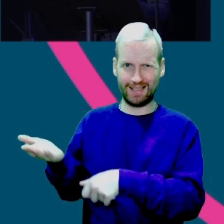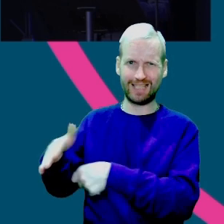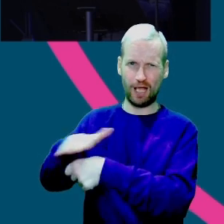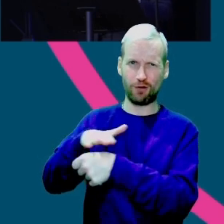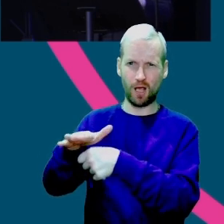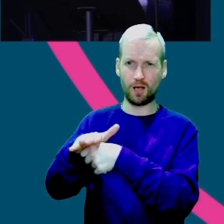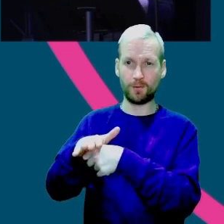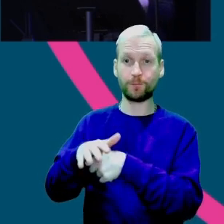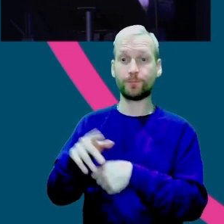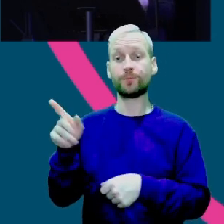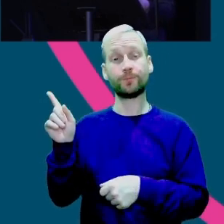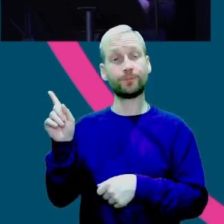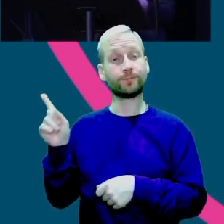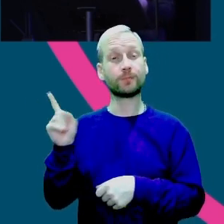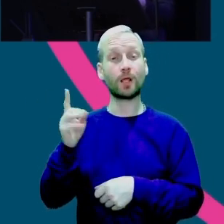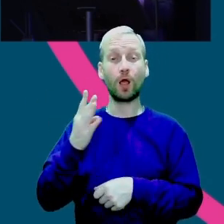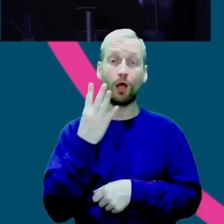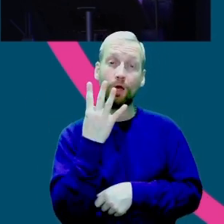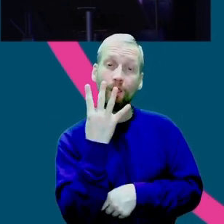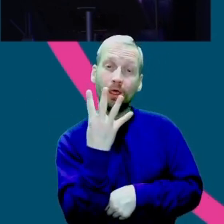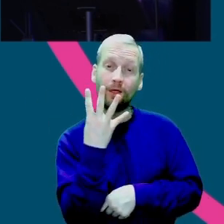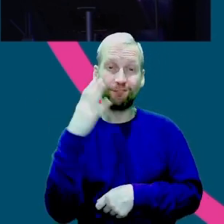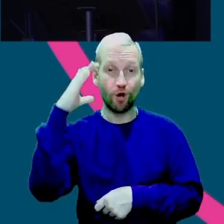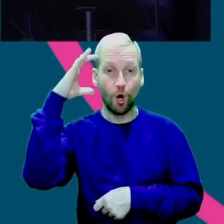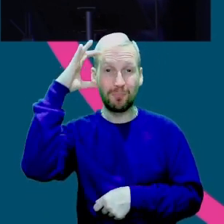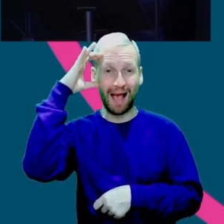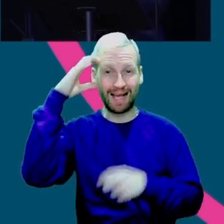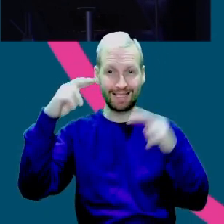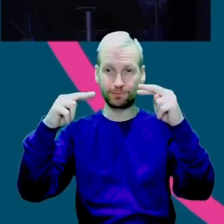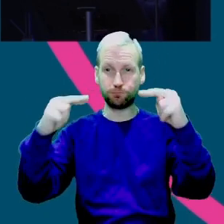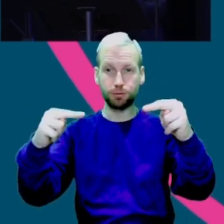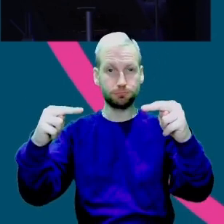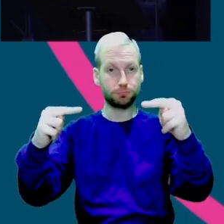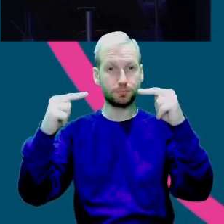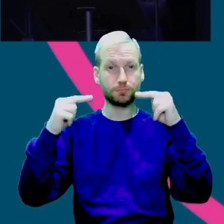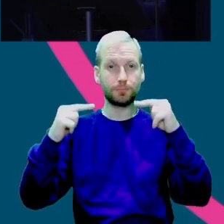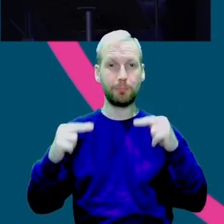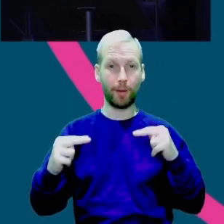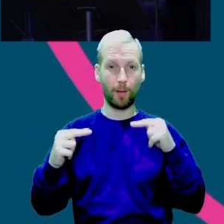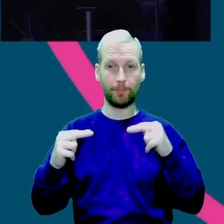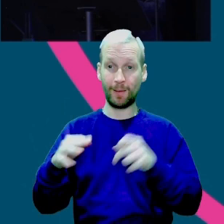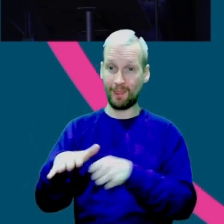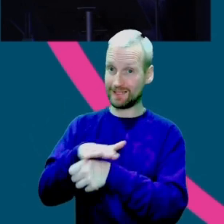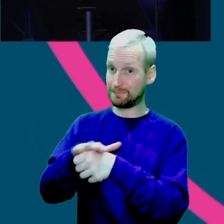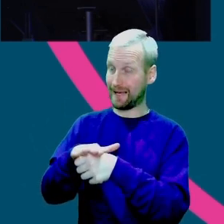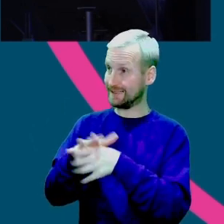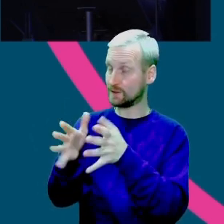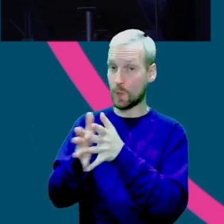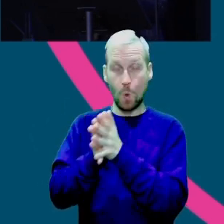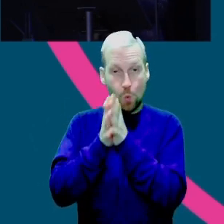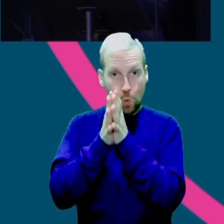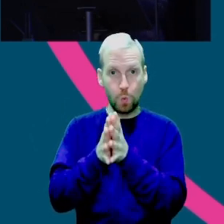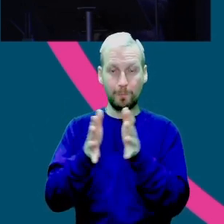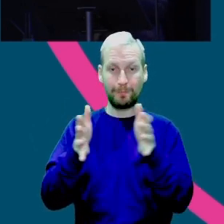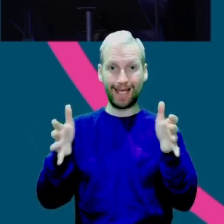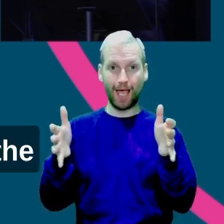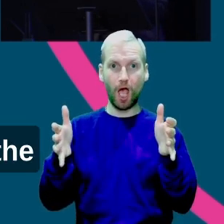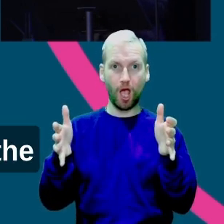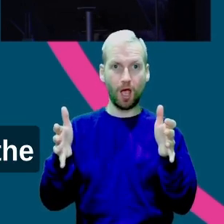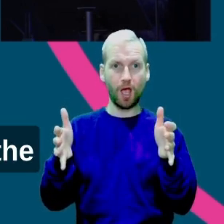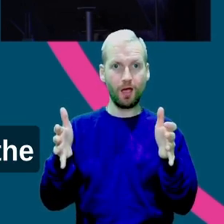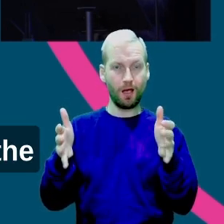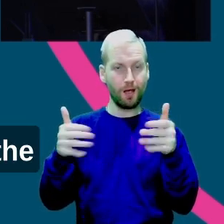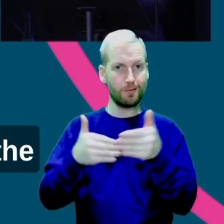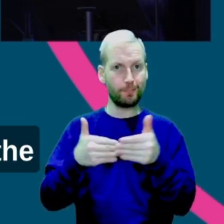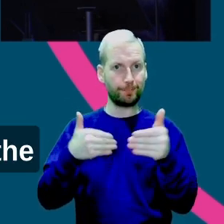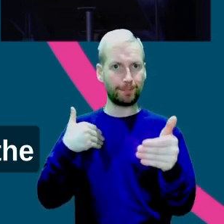slide. With this picture, hopefully you can see that the space is bigger. I mean, we